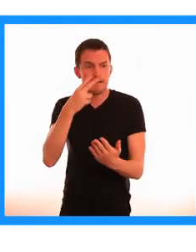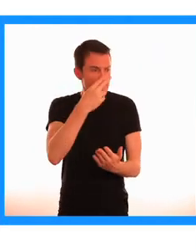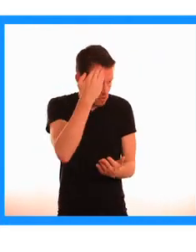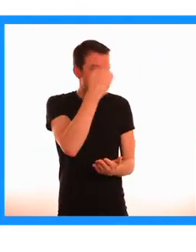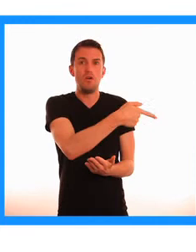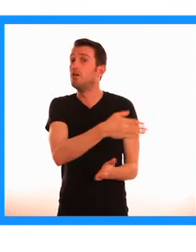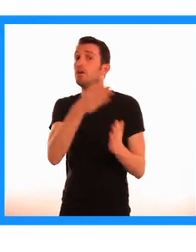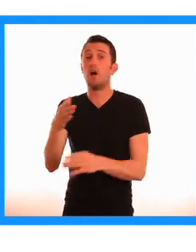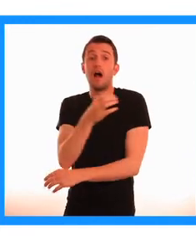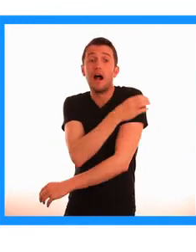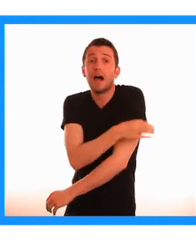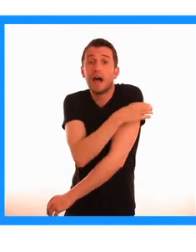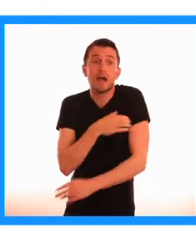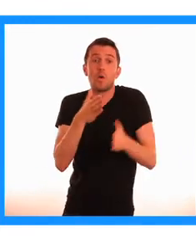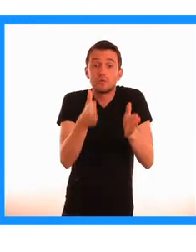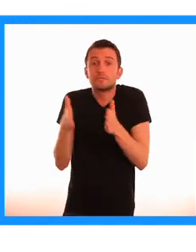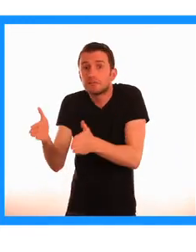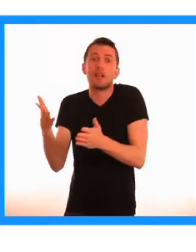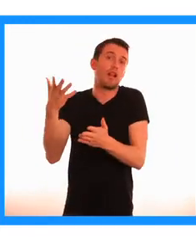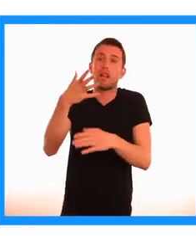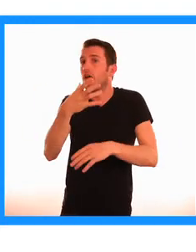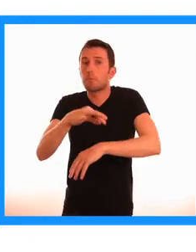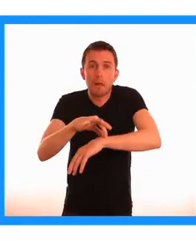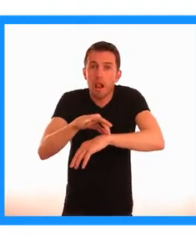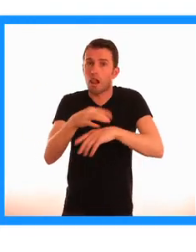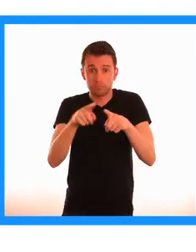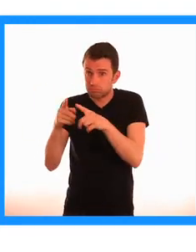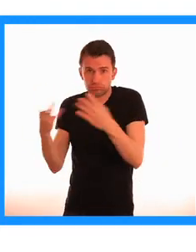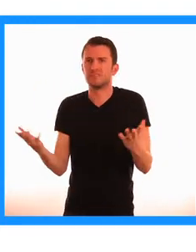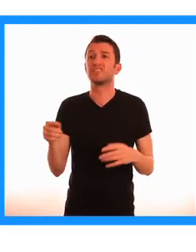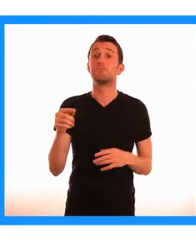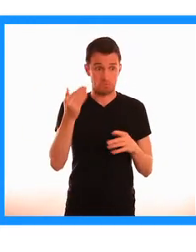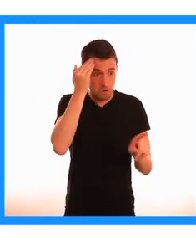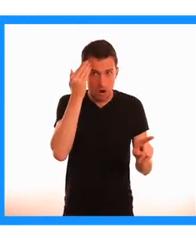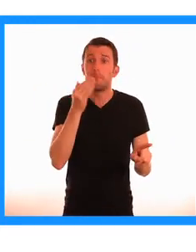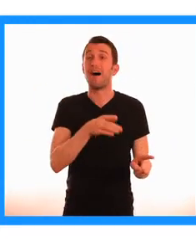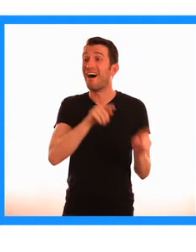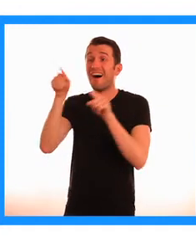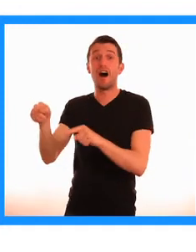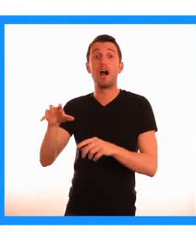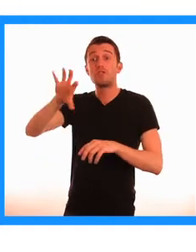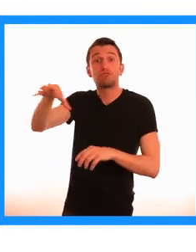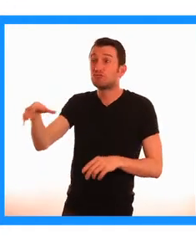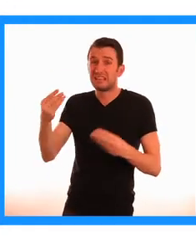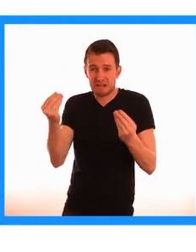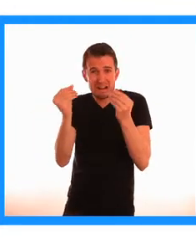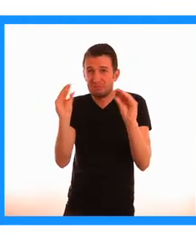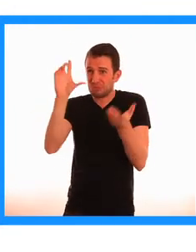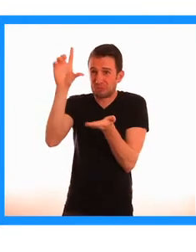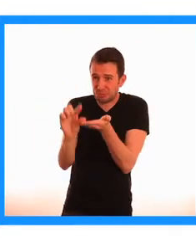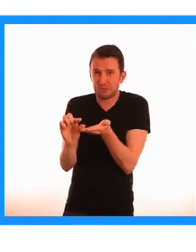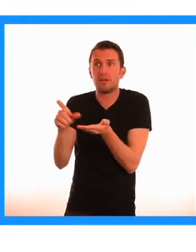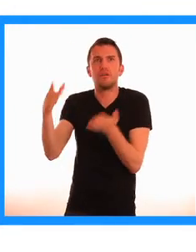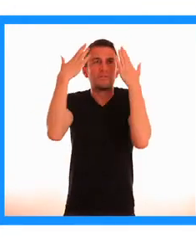contact with education or healthcare systems. But in low-income countries or communities, school and clinic staff may not be able to routinely recognize